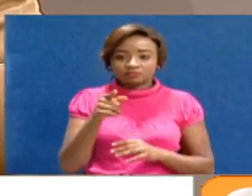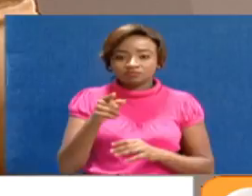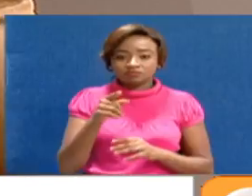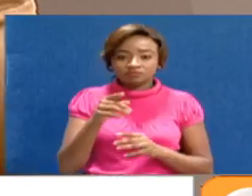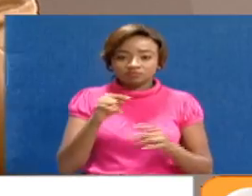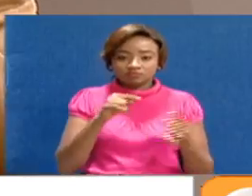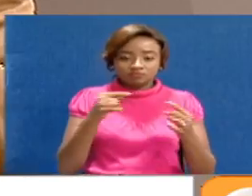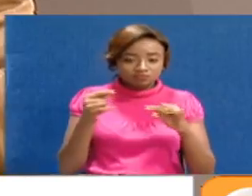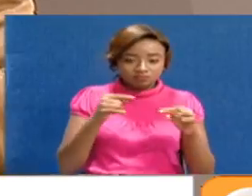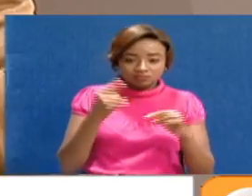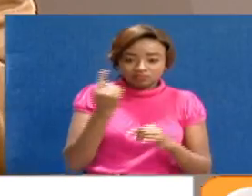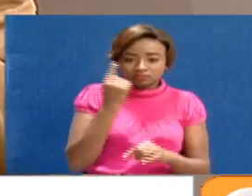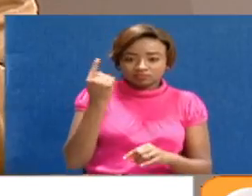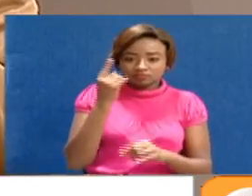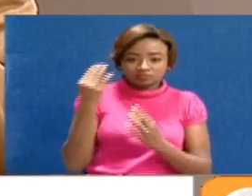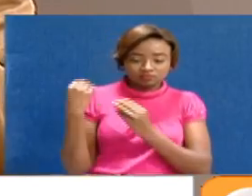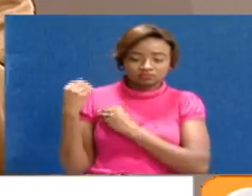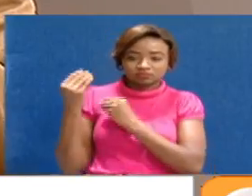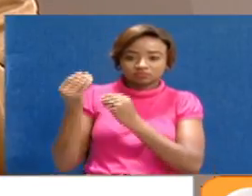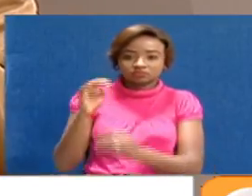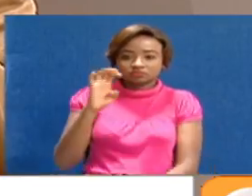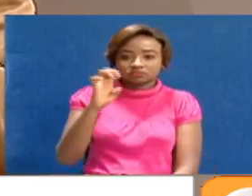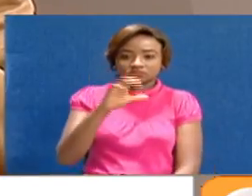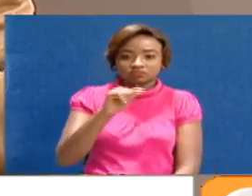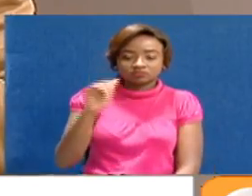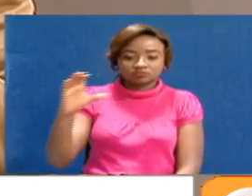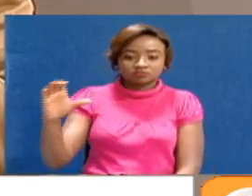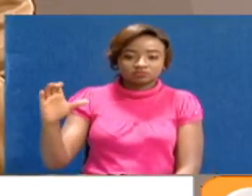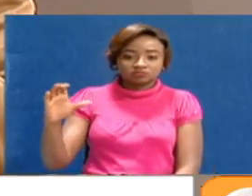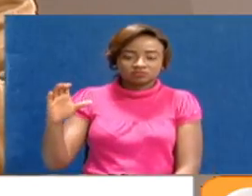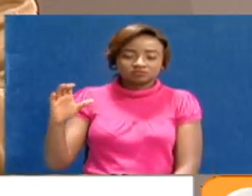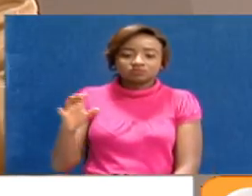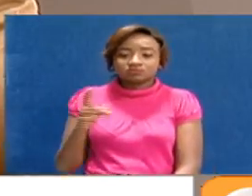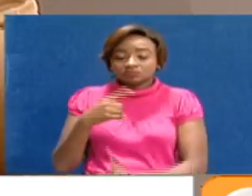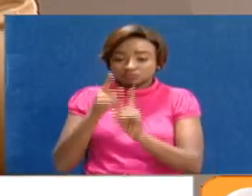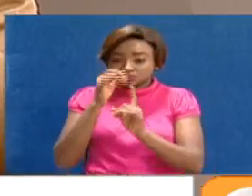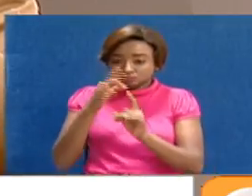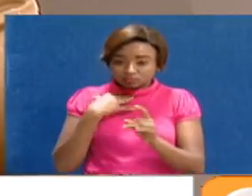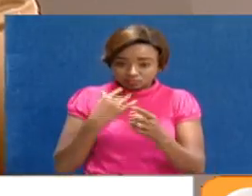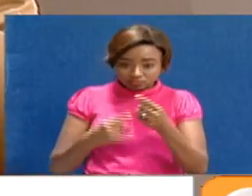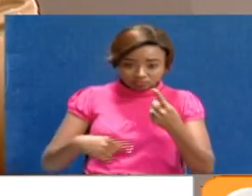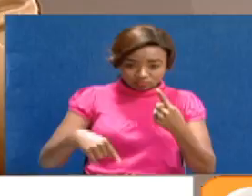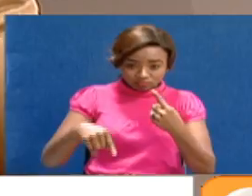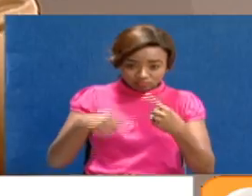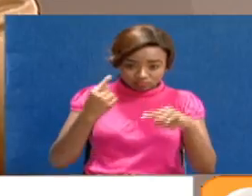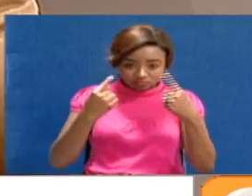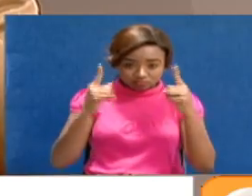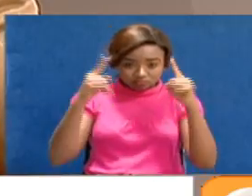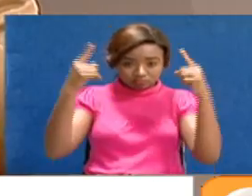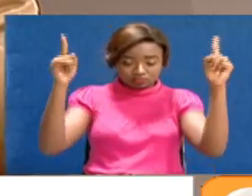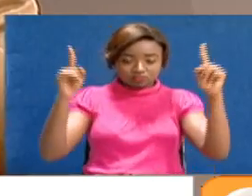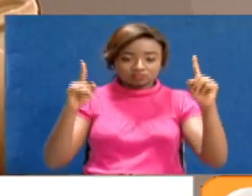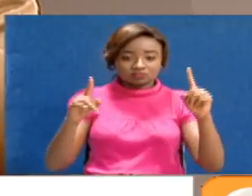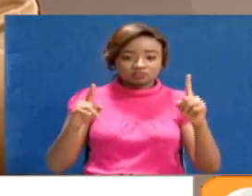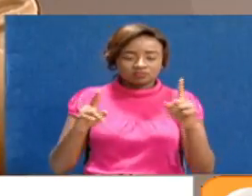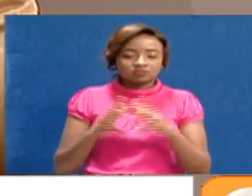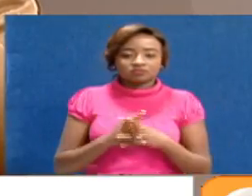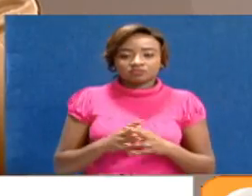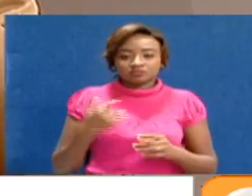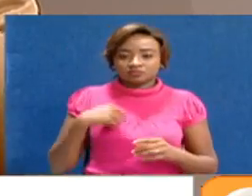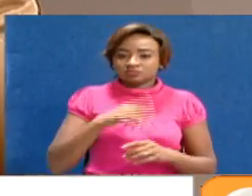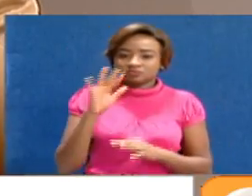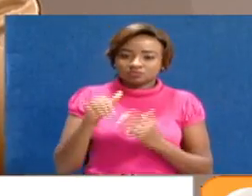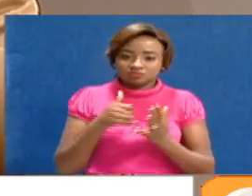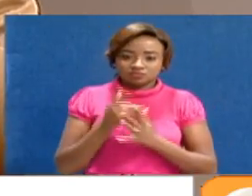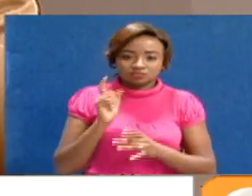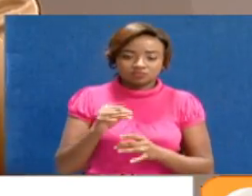ECC. Now, for us to be able to win, all of us must work together. And the citizens, especially in terms of reporting corruption. Yeah. I